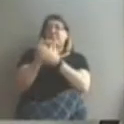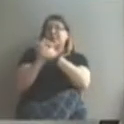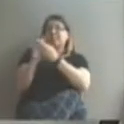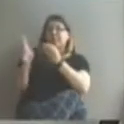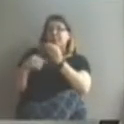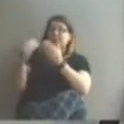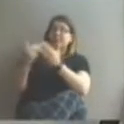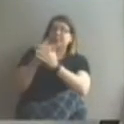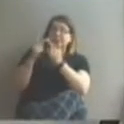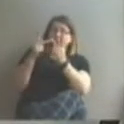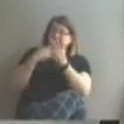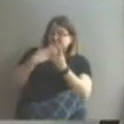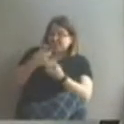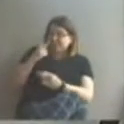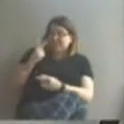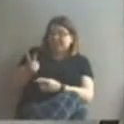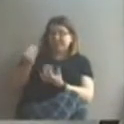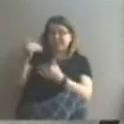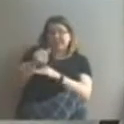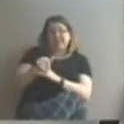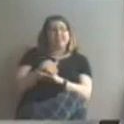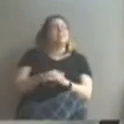and it's good to see you here tonight. Thank you.